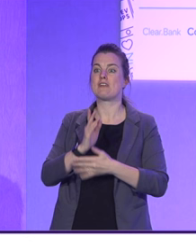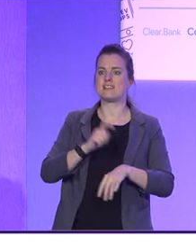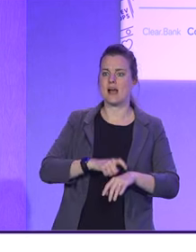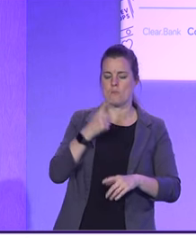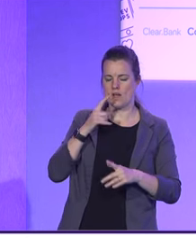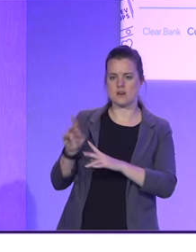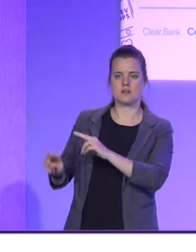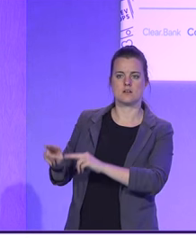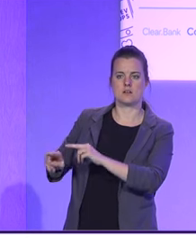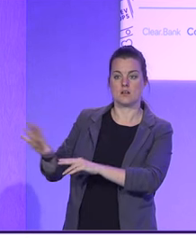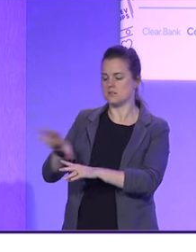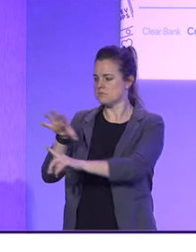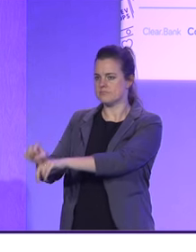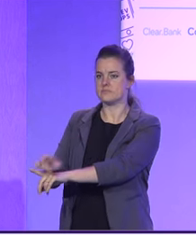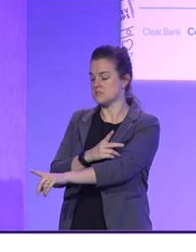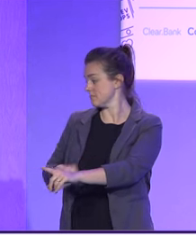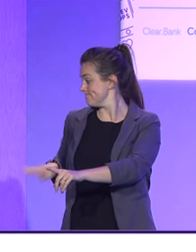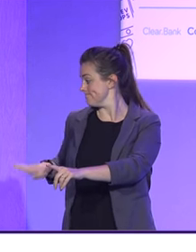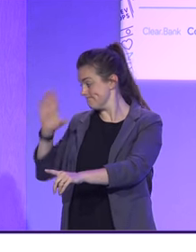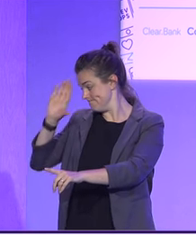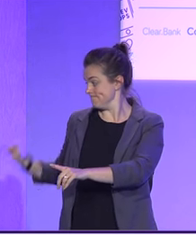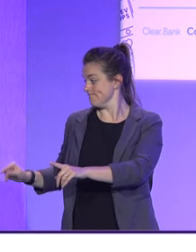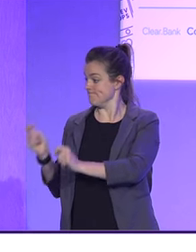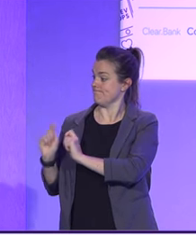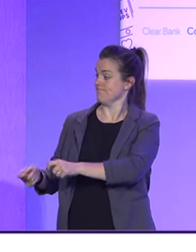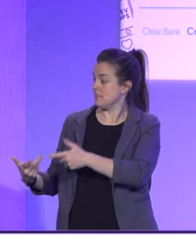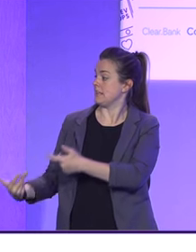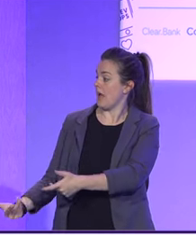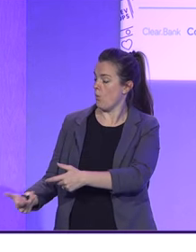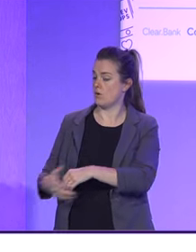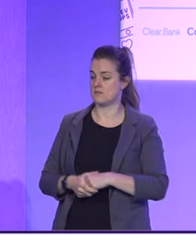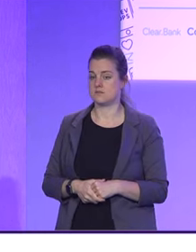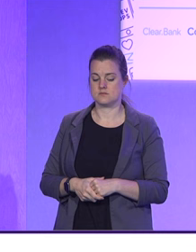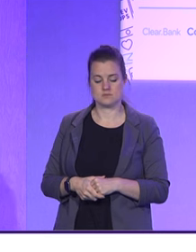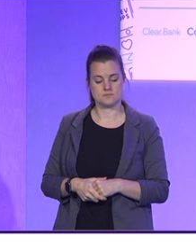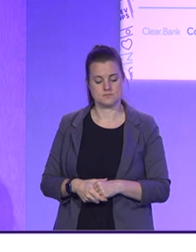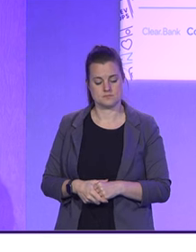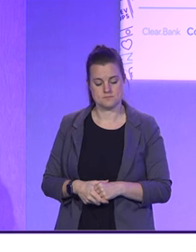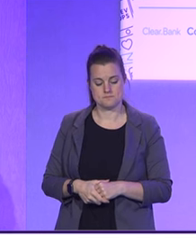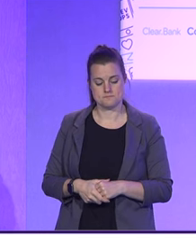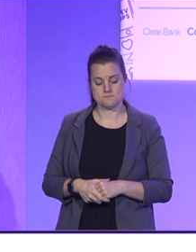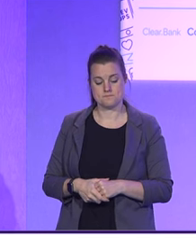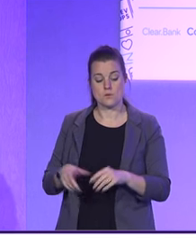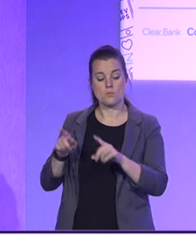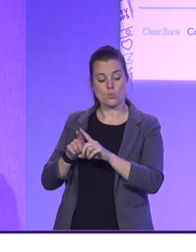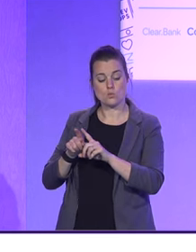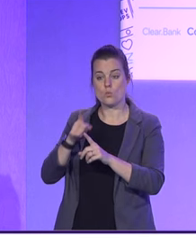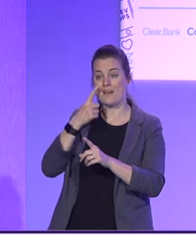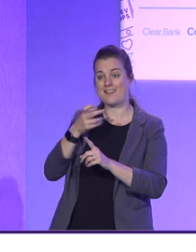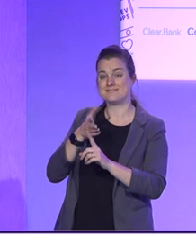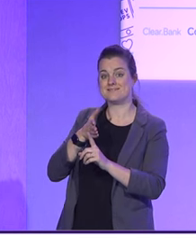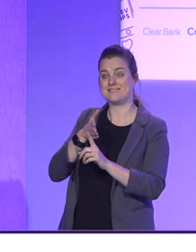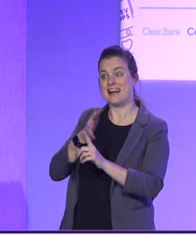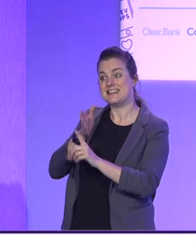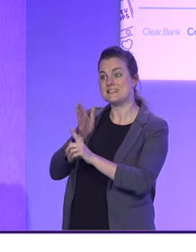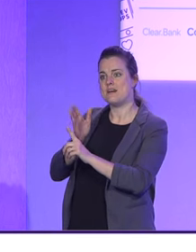is this very, I'm working on it right now, is basically we have machine learning models that basically can identify diseases